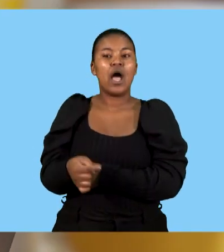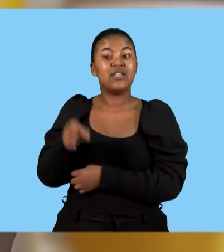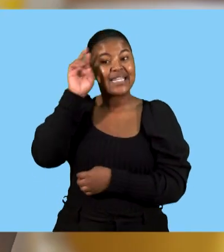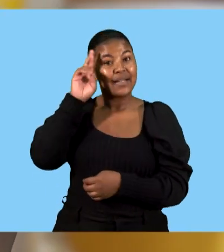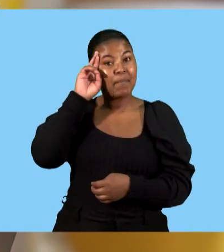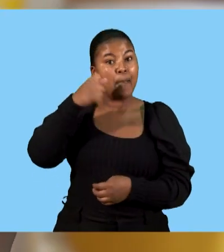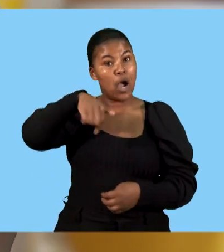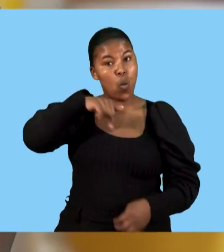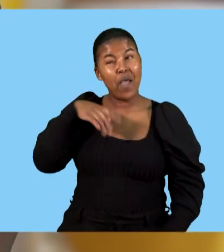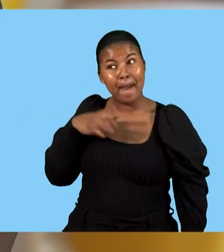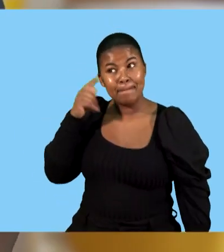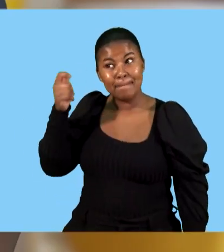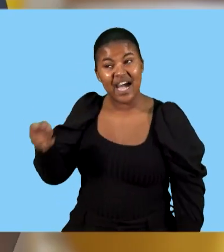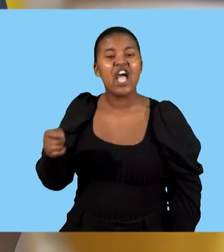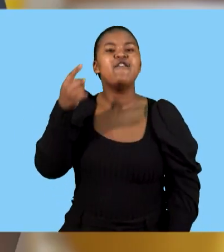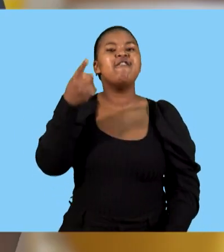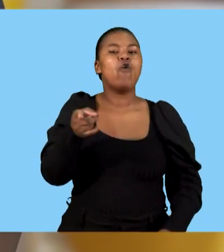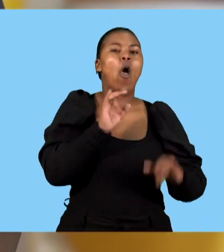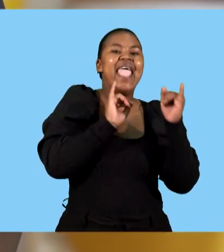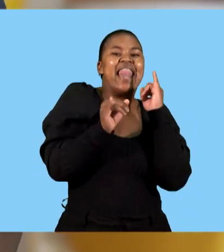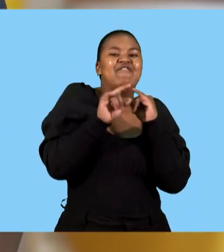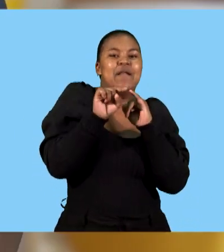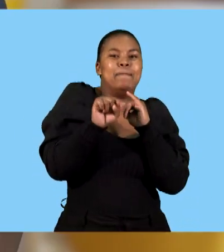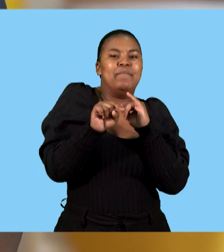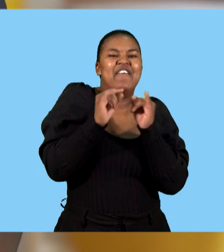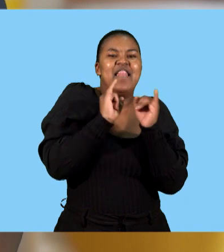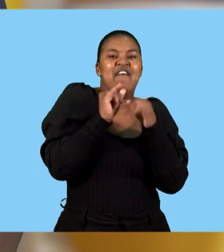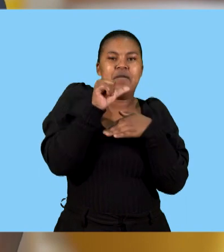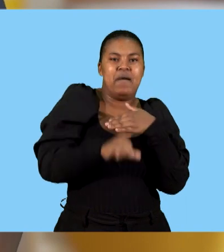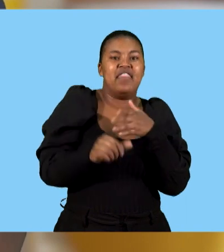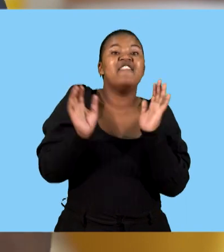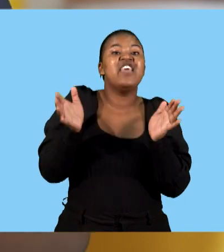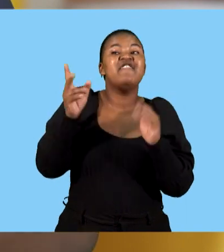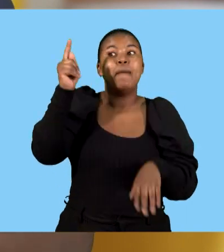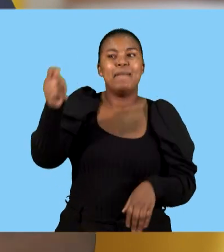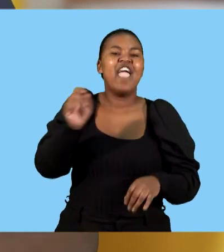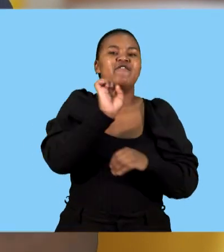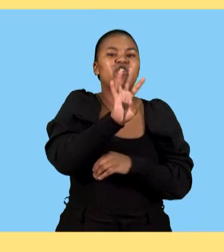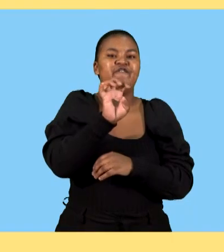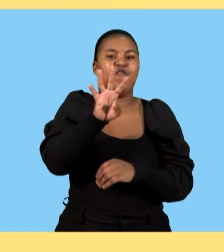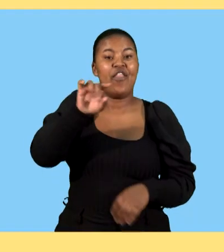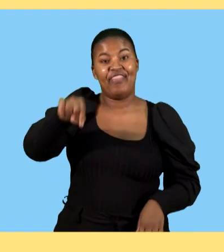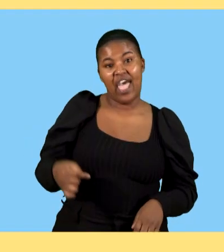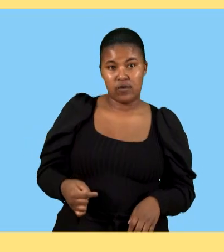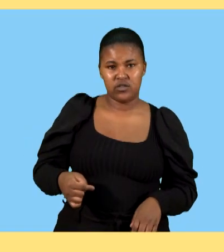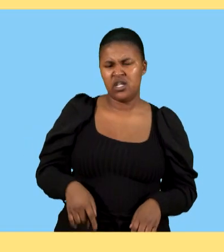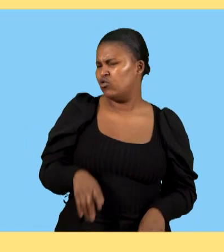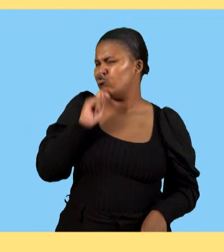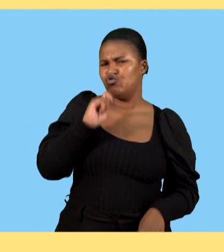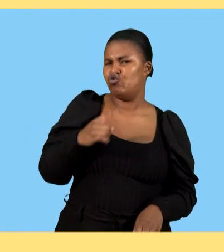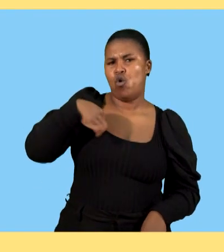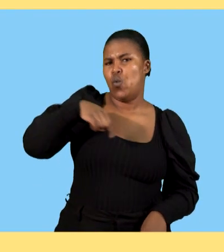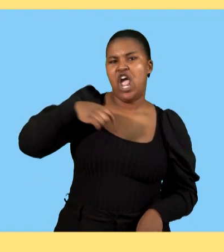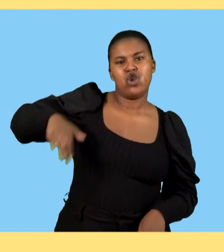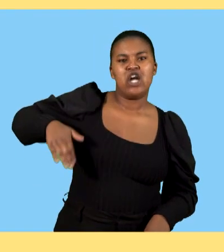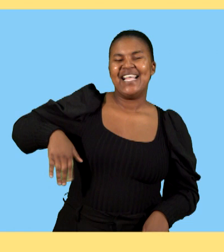we paid for the 11 months. Okay, for the 11 months. And we have not yet paid for